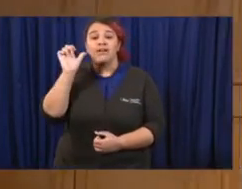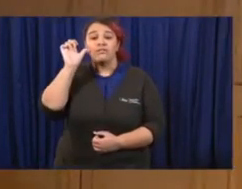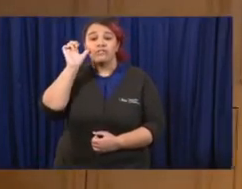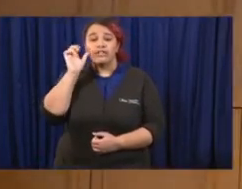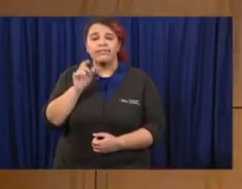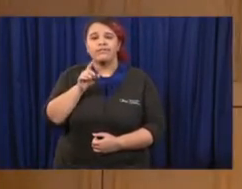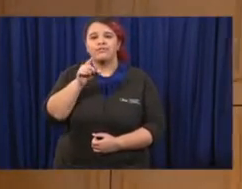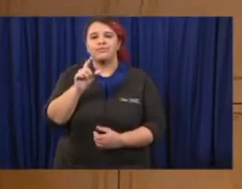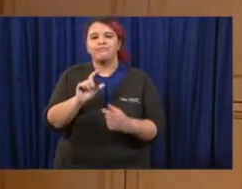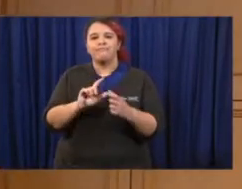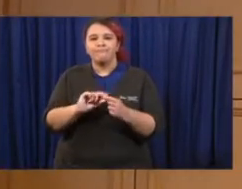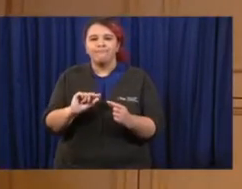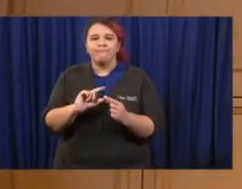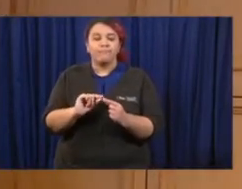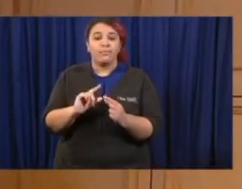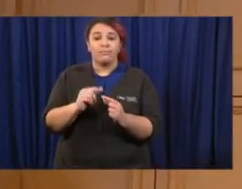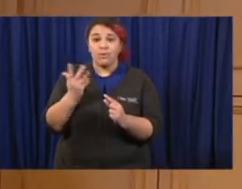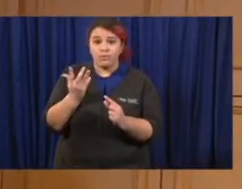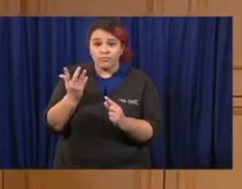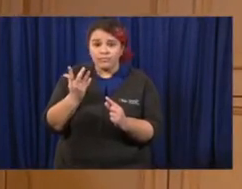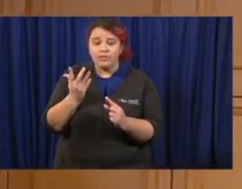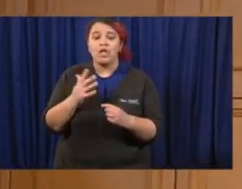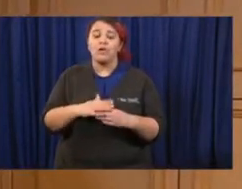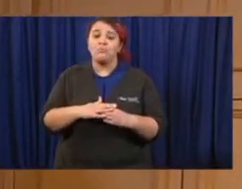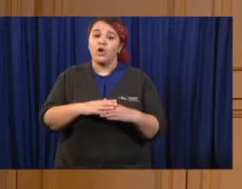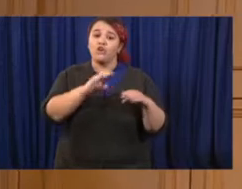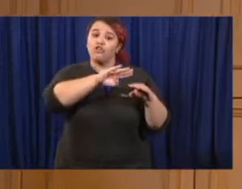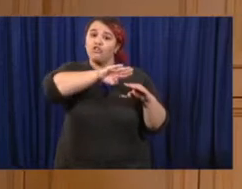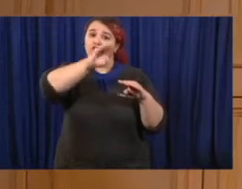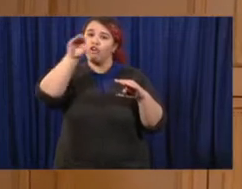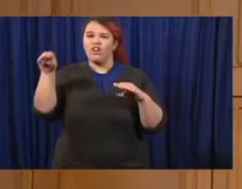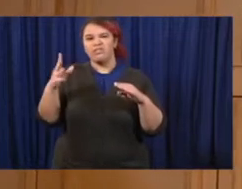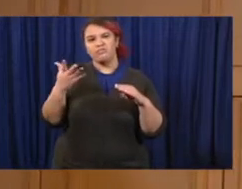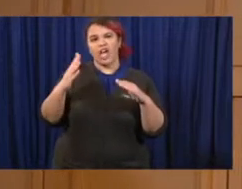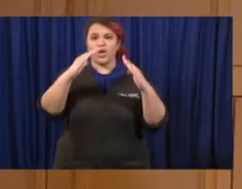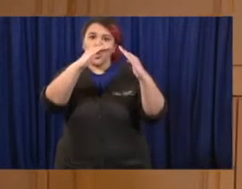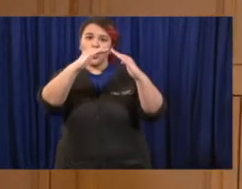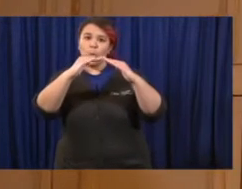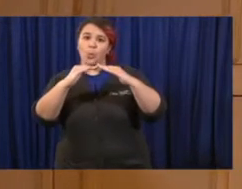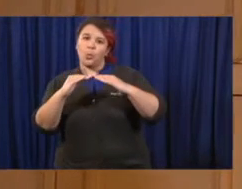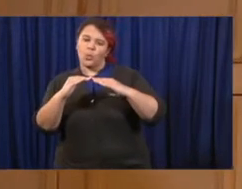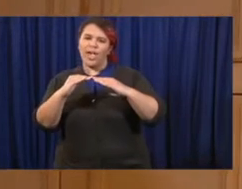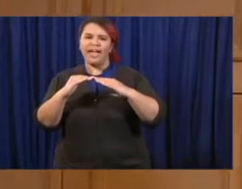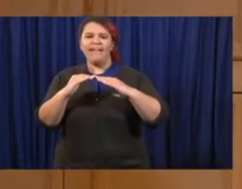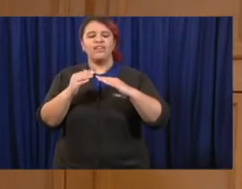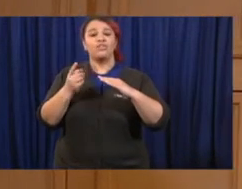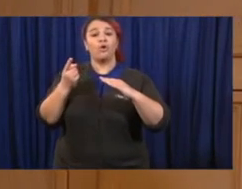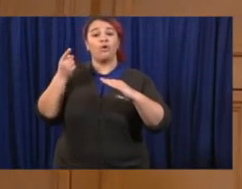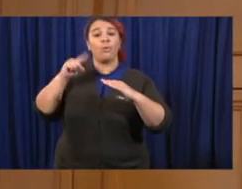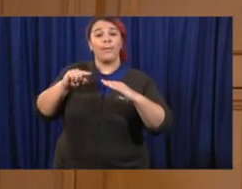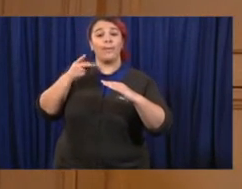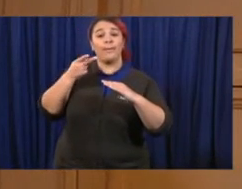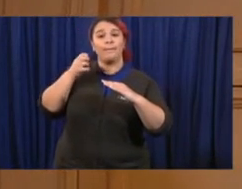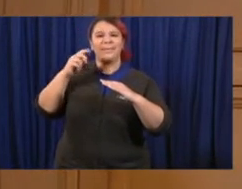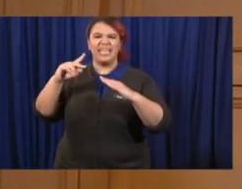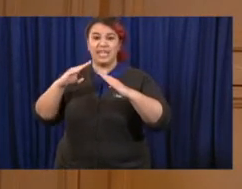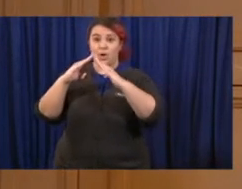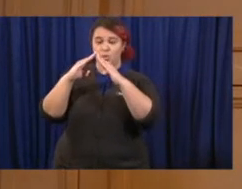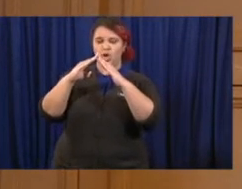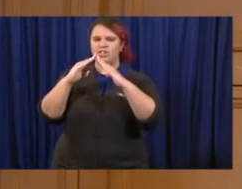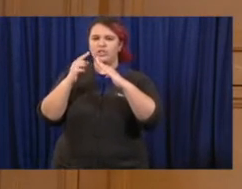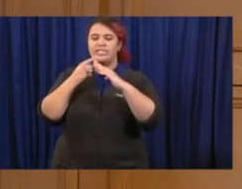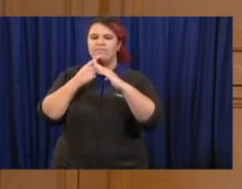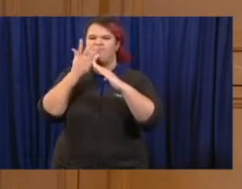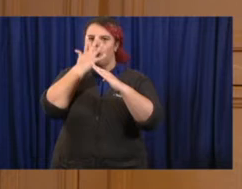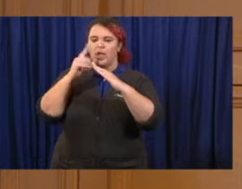how we have kind of flattened it, and so when we get to the peak, it'll be almost, I think you called it like, imperceptible.